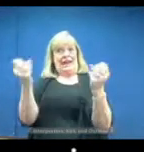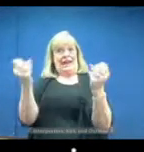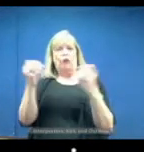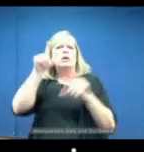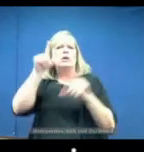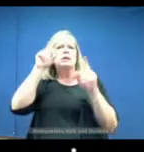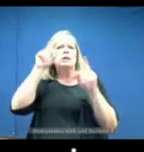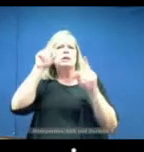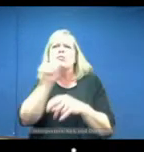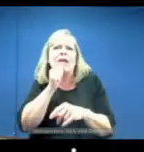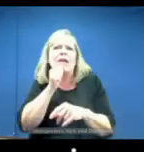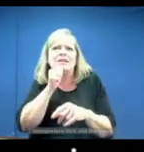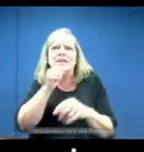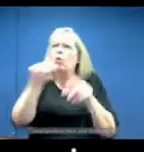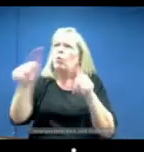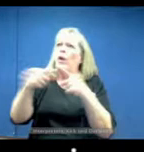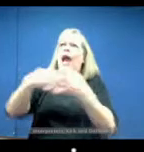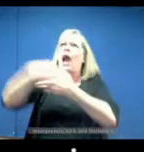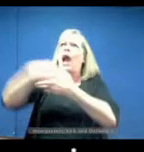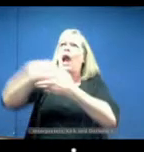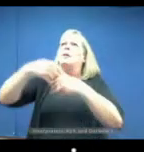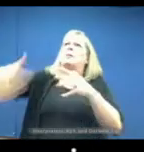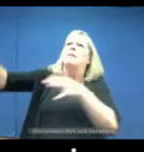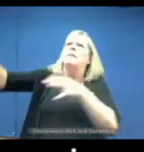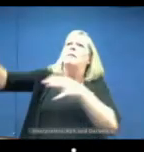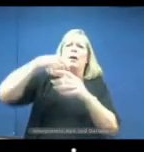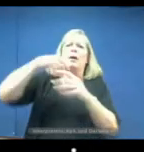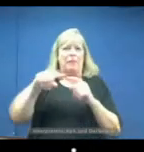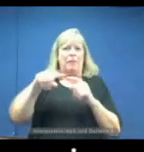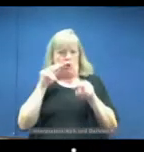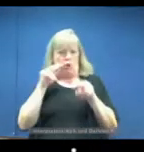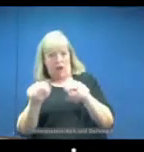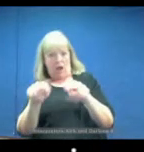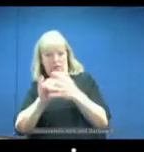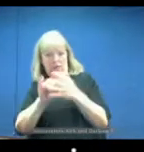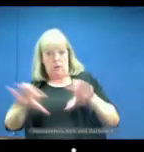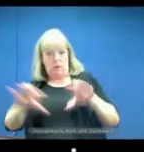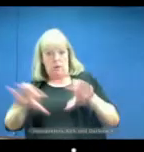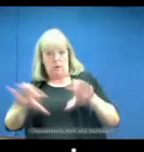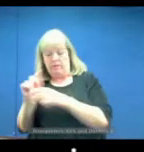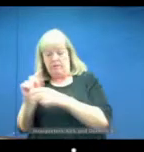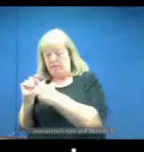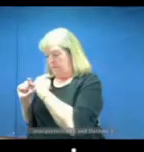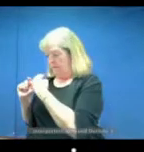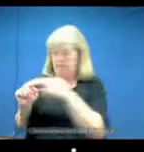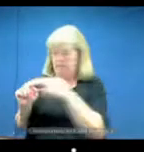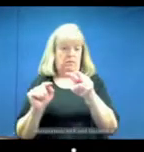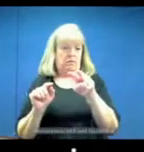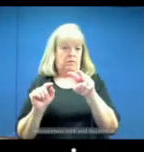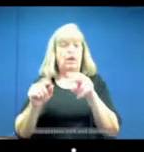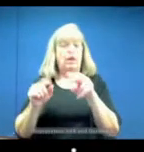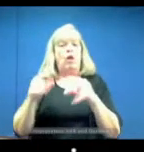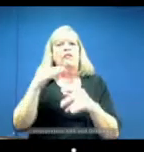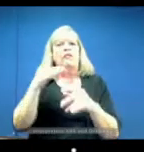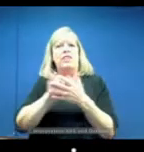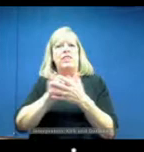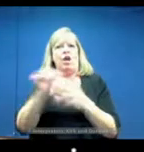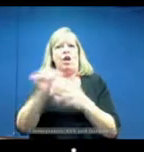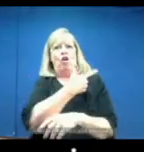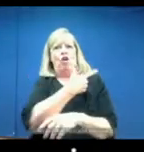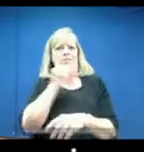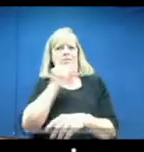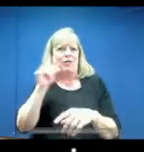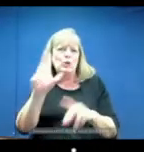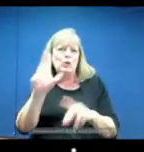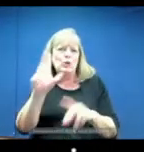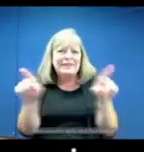he used this behavior of the interpreter, conduct of the interpreters, to hurt the other, to